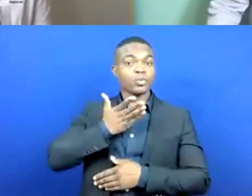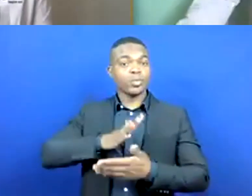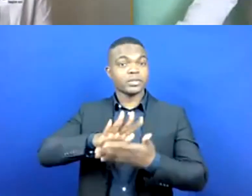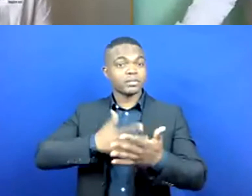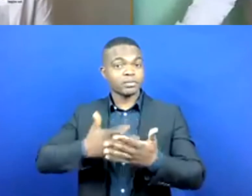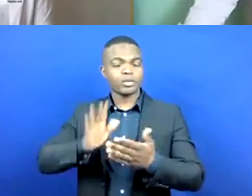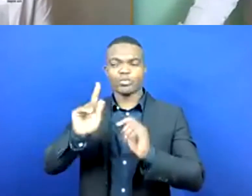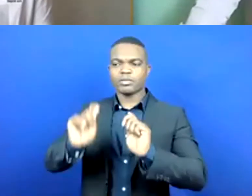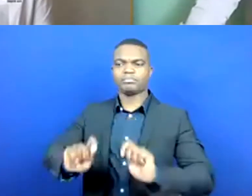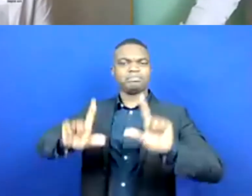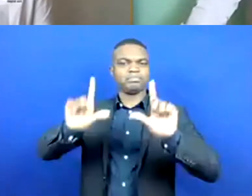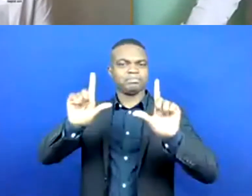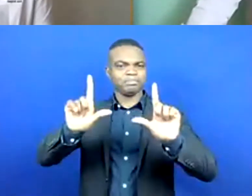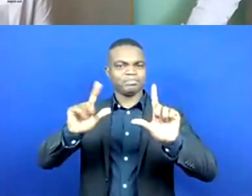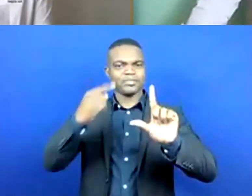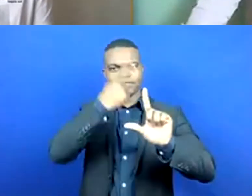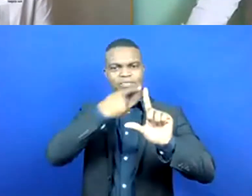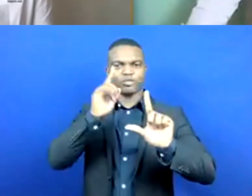all?